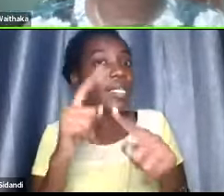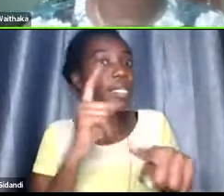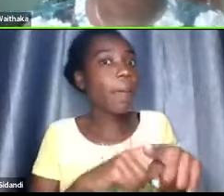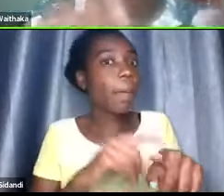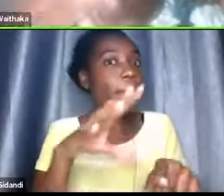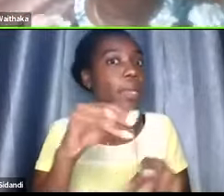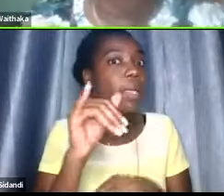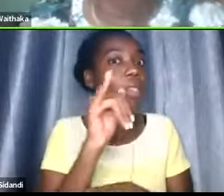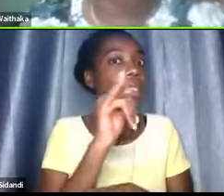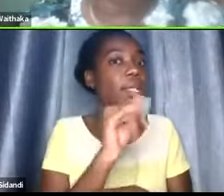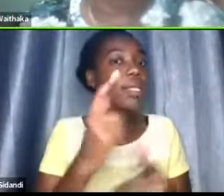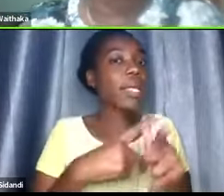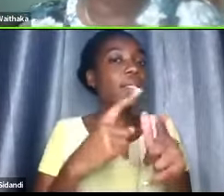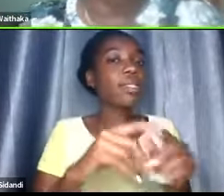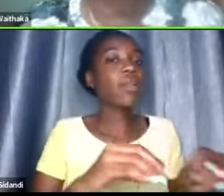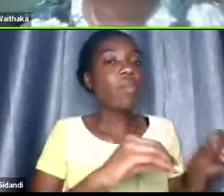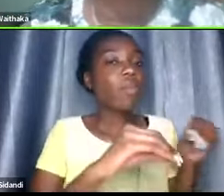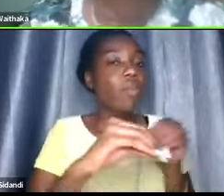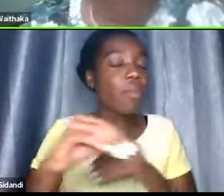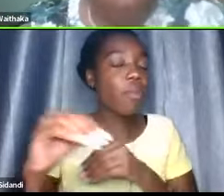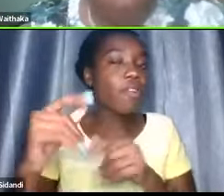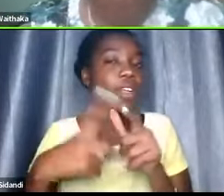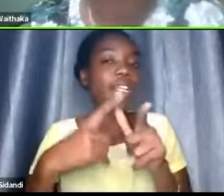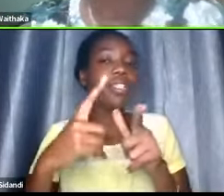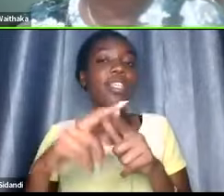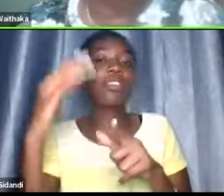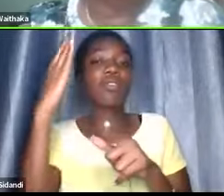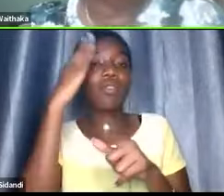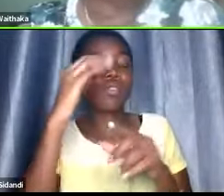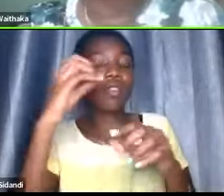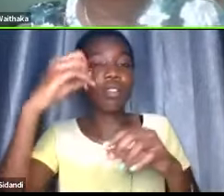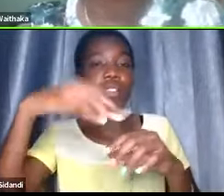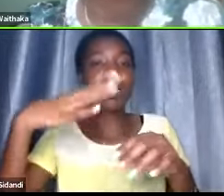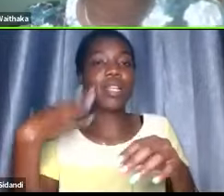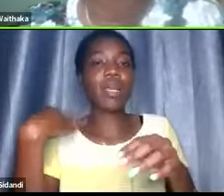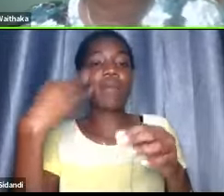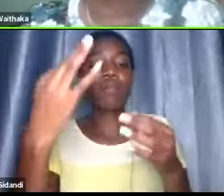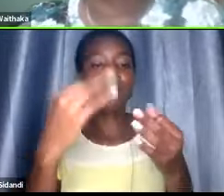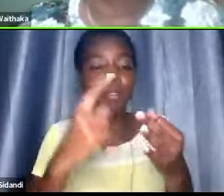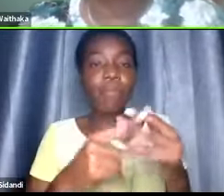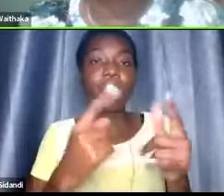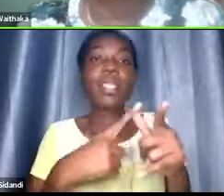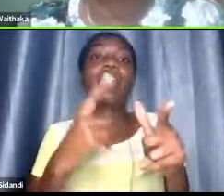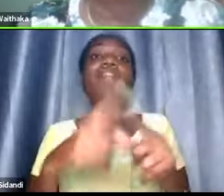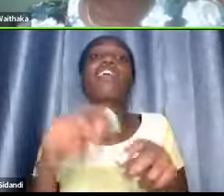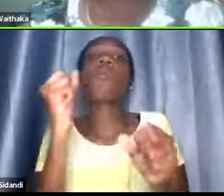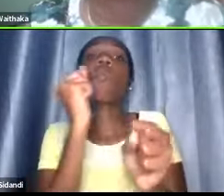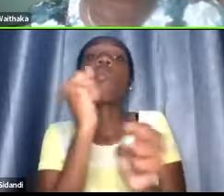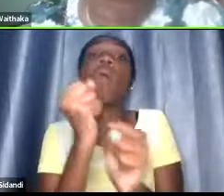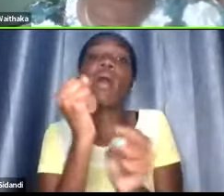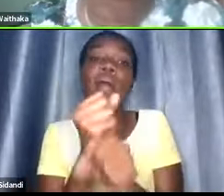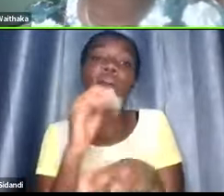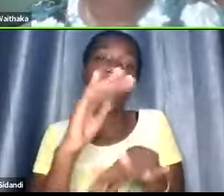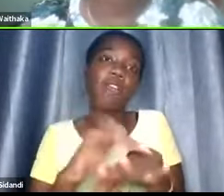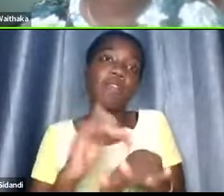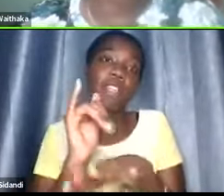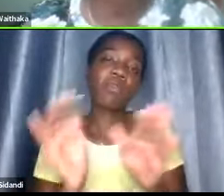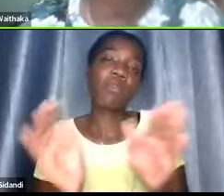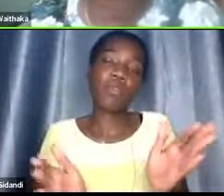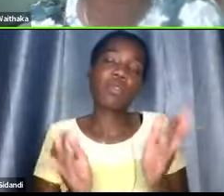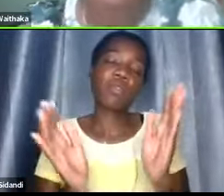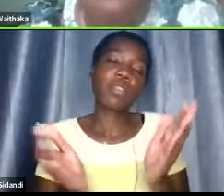we move, now we get aligned to your number 3. And then now we work with that, with our motivation and innovation. It